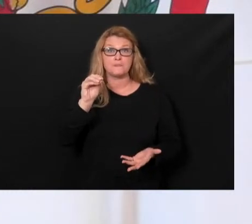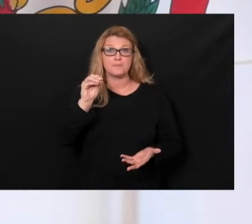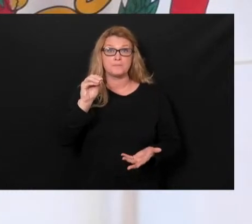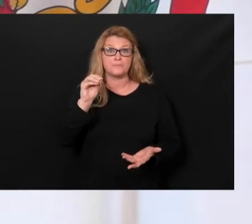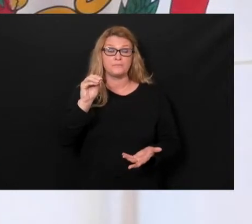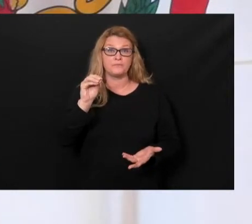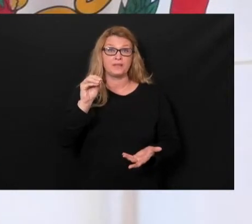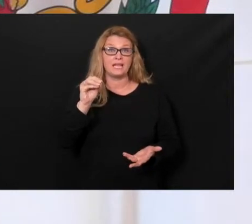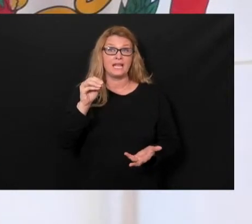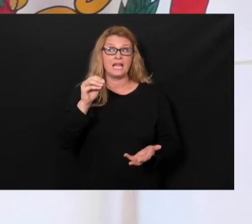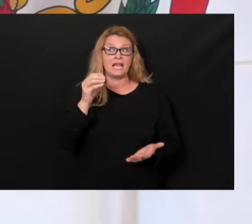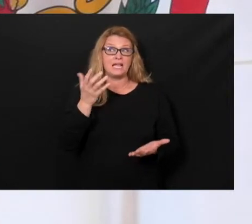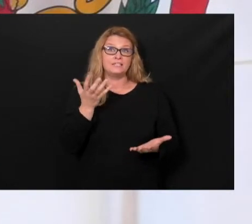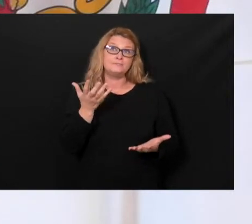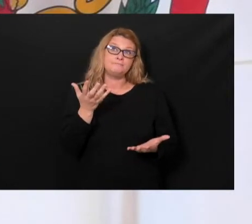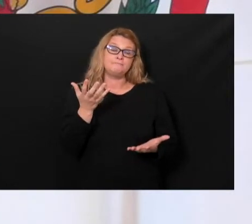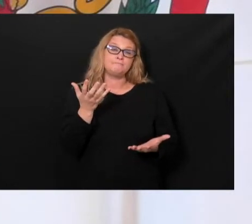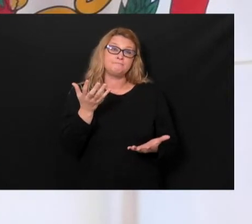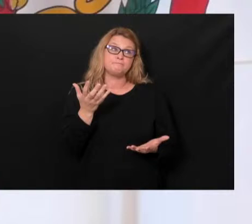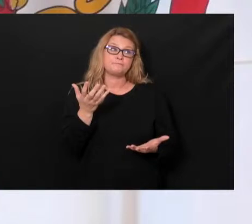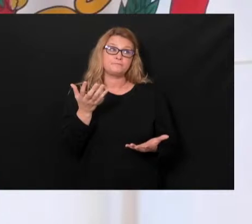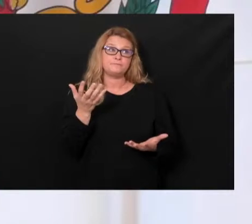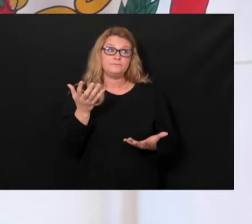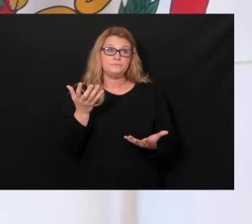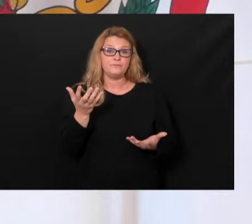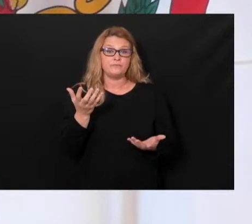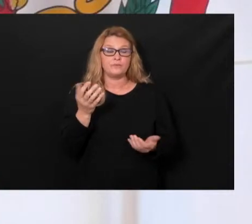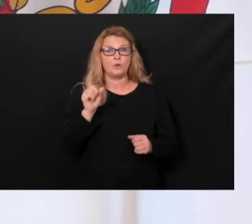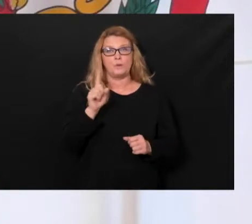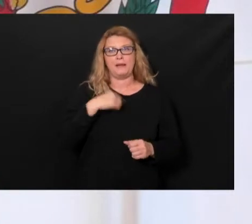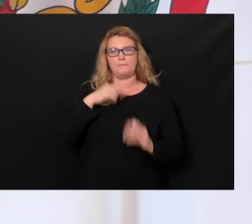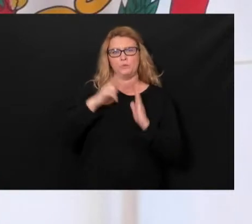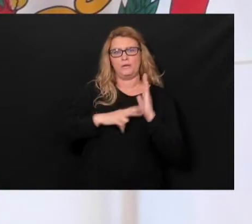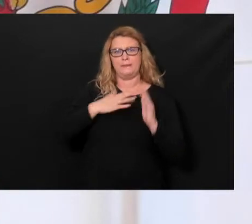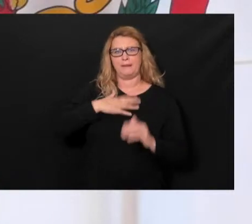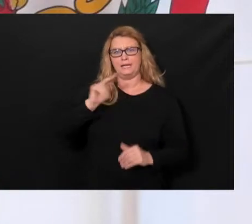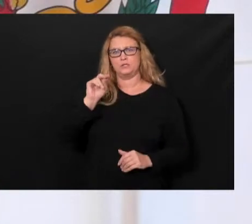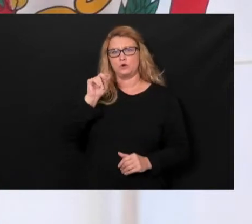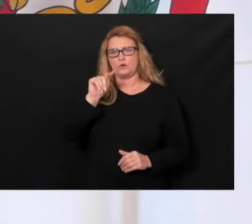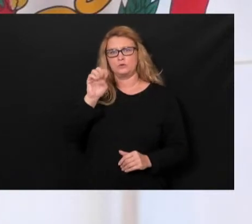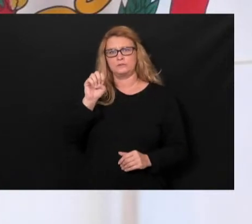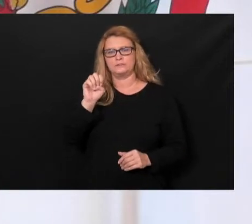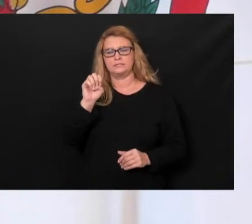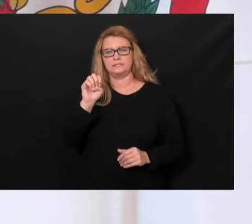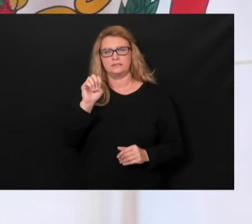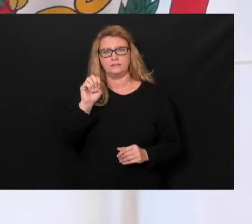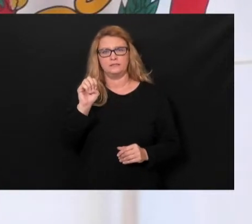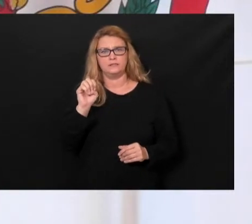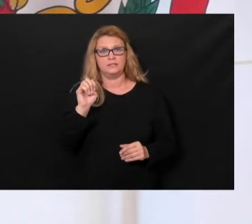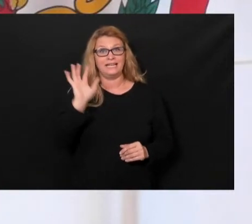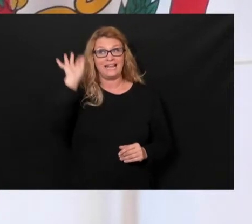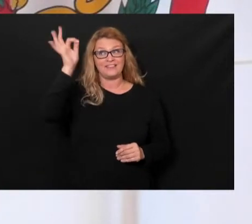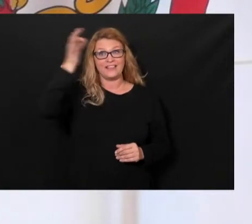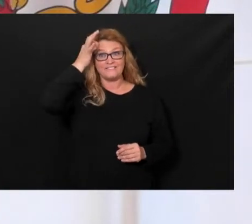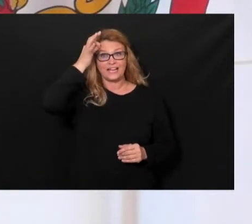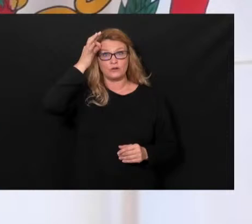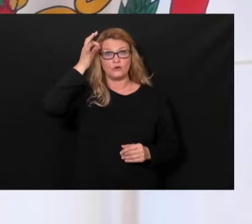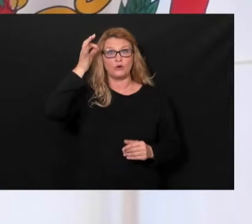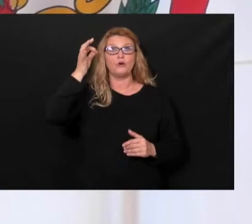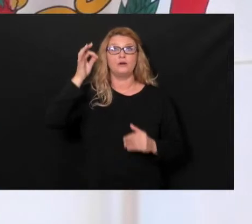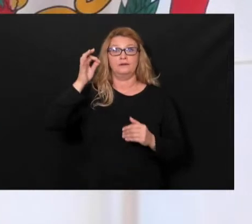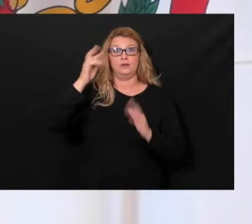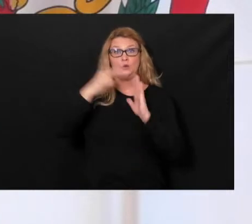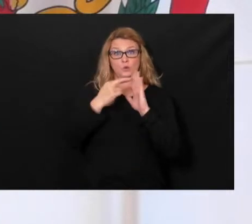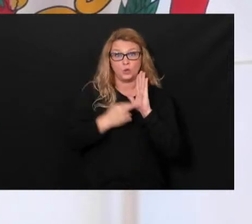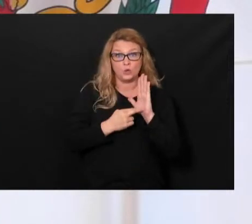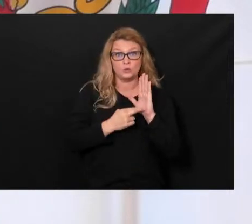I just got to know. Let me just say, from the standpoint of the federal guidance, that